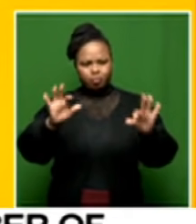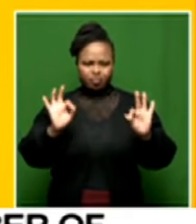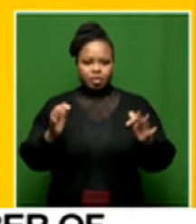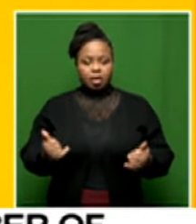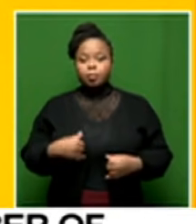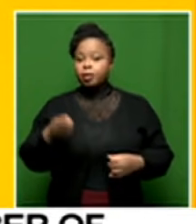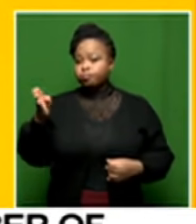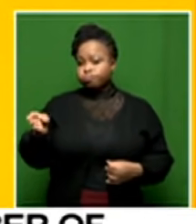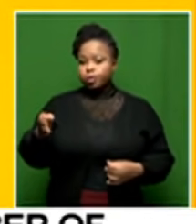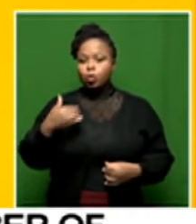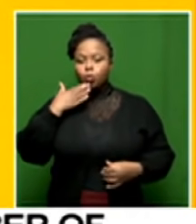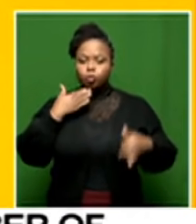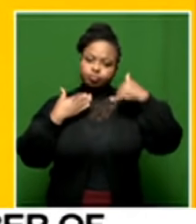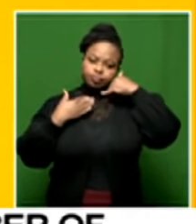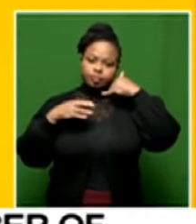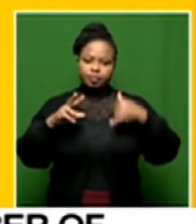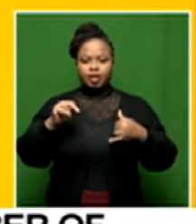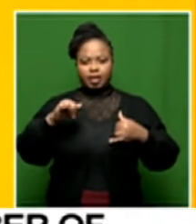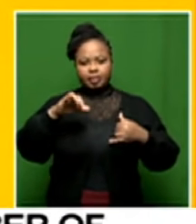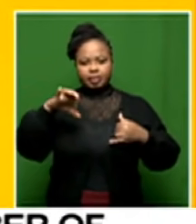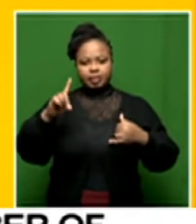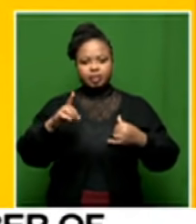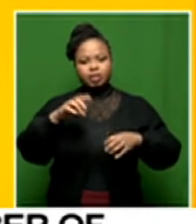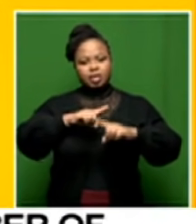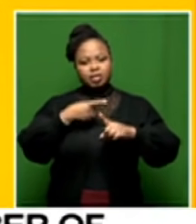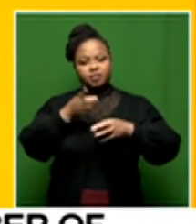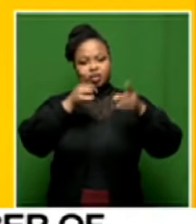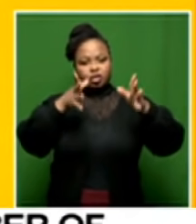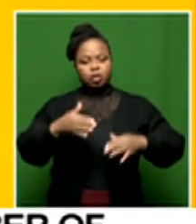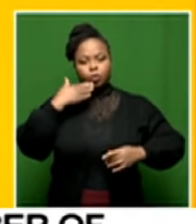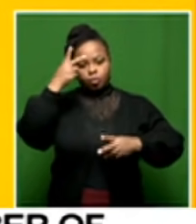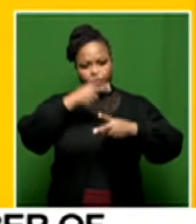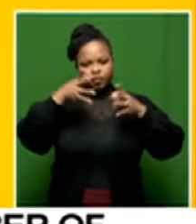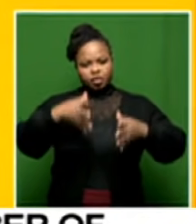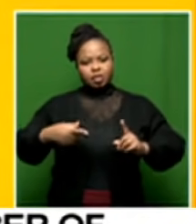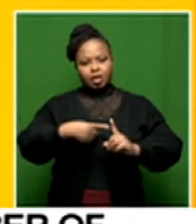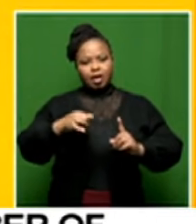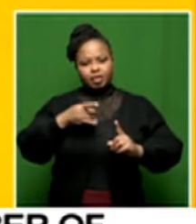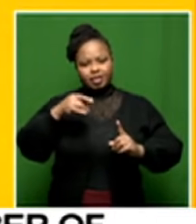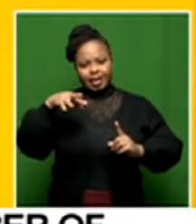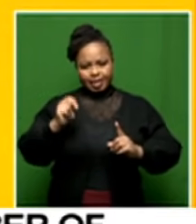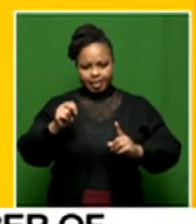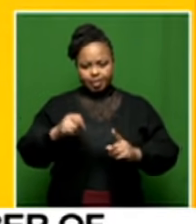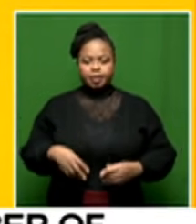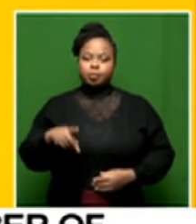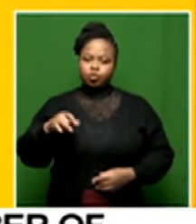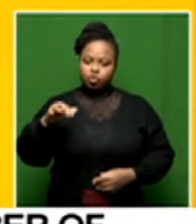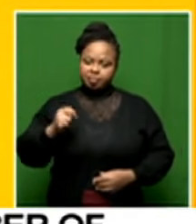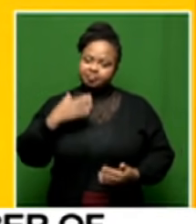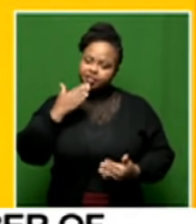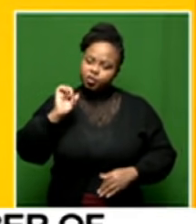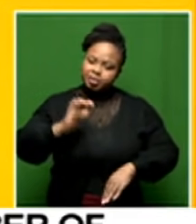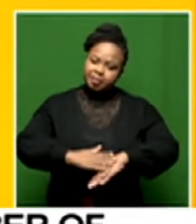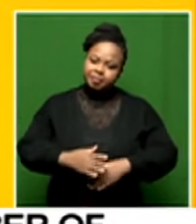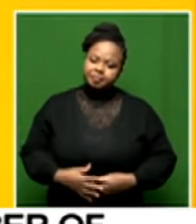We're now joined on the line by the National Institute for Communicable Diseases Executive Director, Professor Adrian Puren. Prof, thanks very much for your time